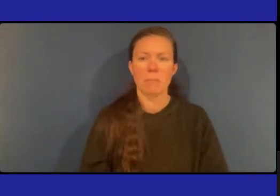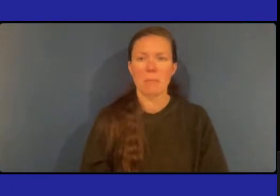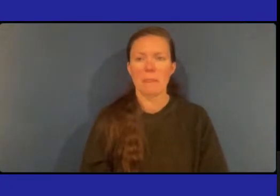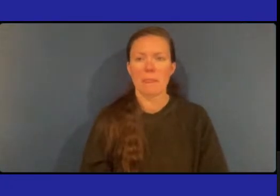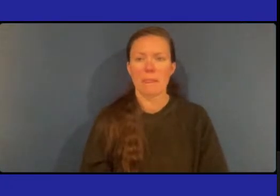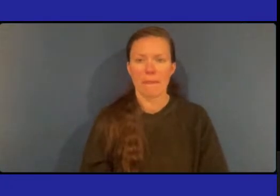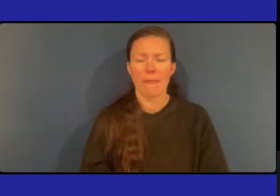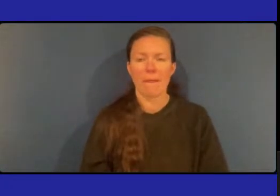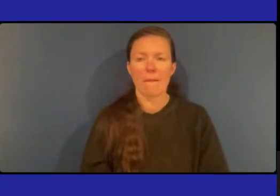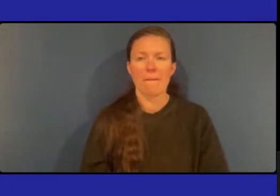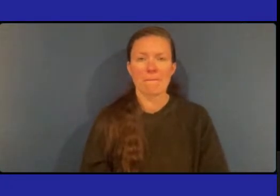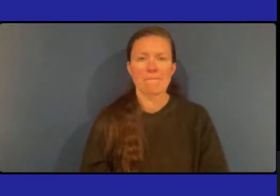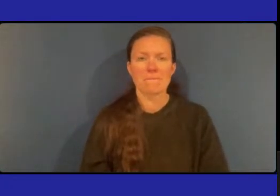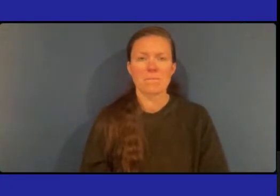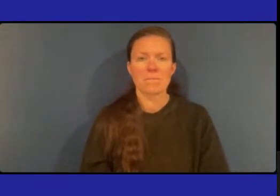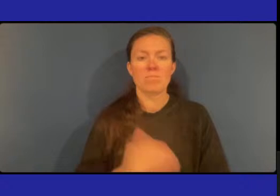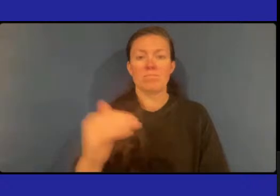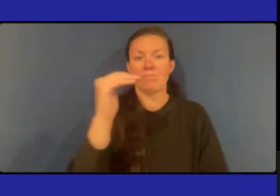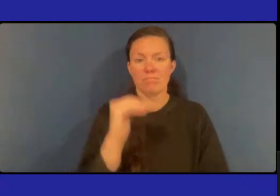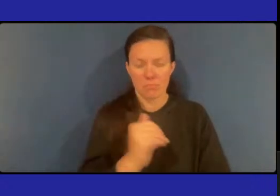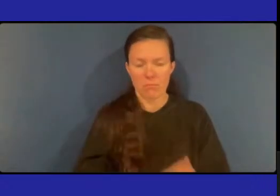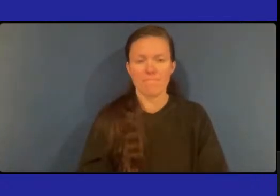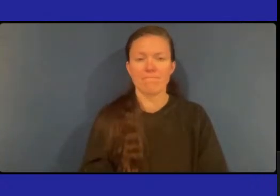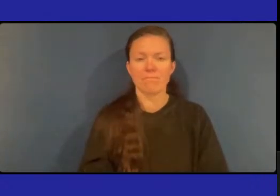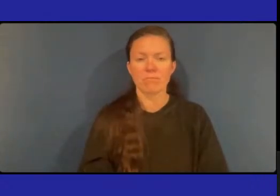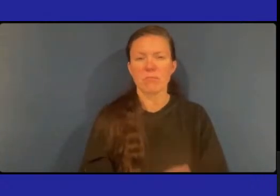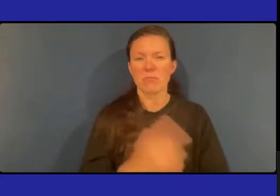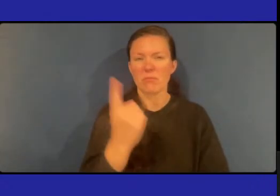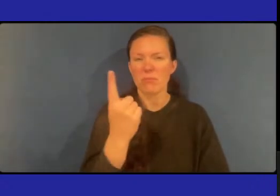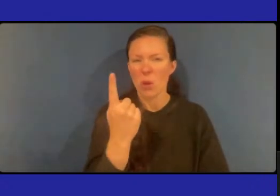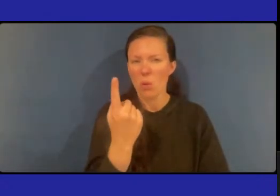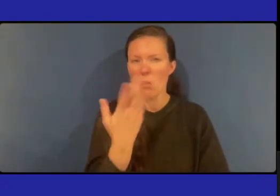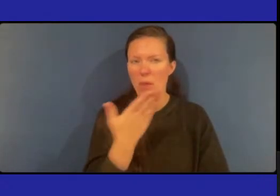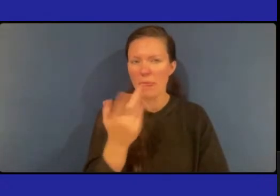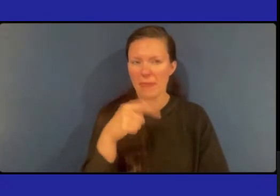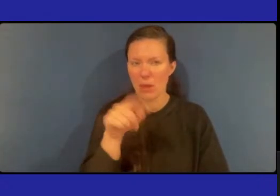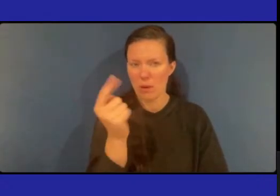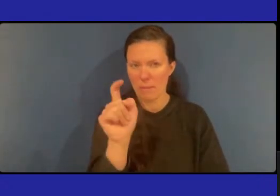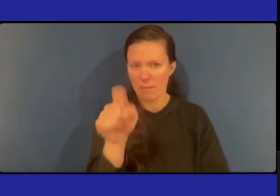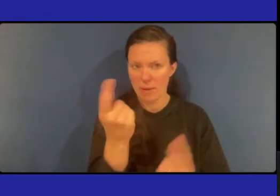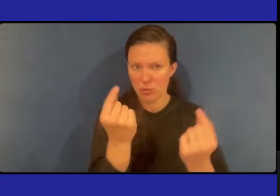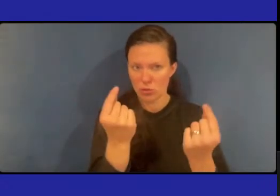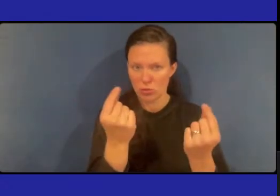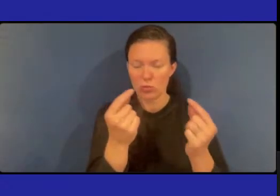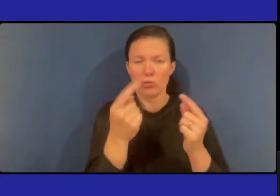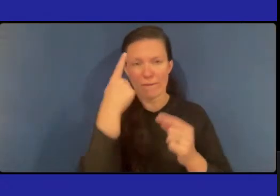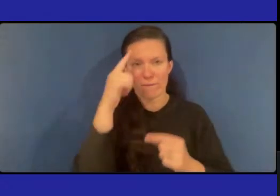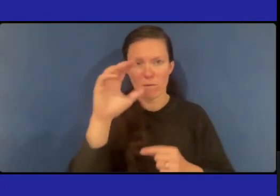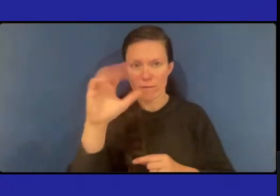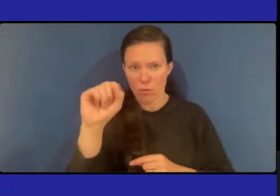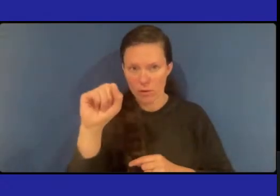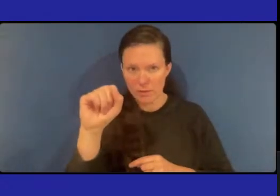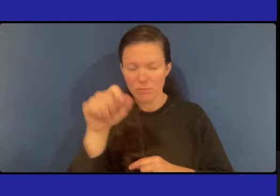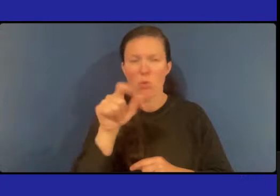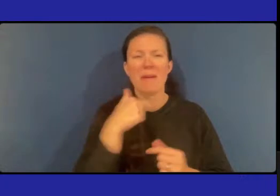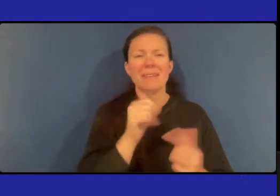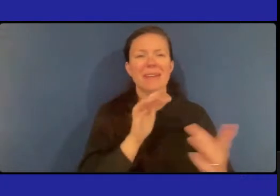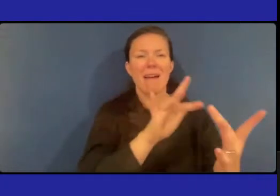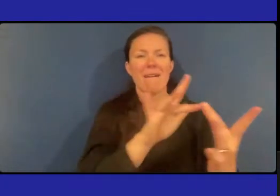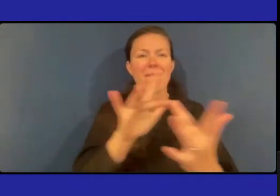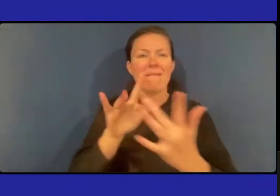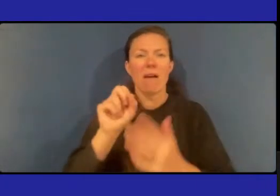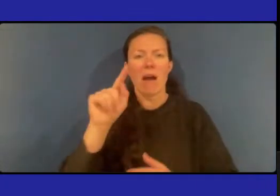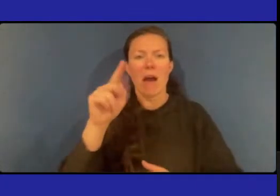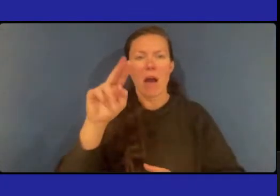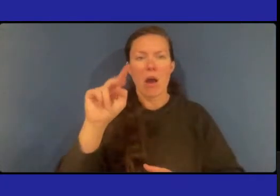of the many things that we're asked to do by the American College of Surgeons is to do outreach in the community, and